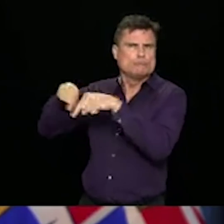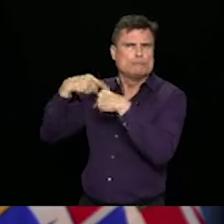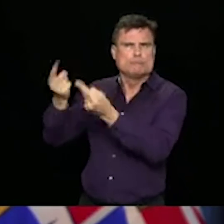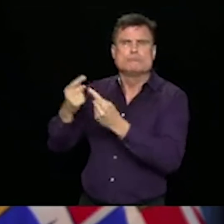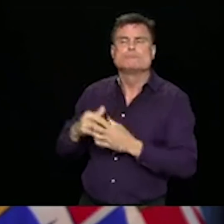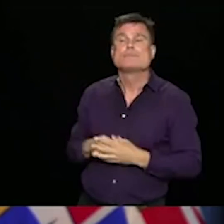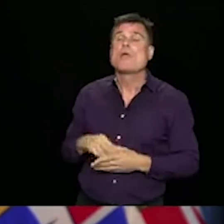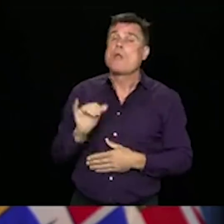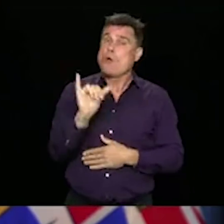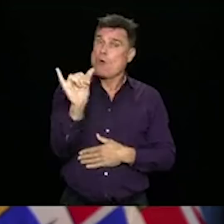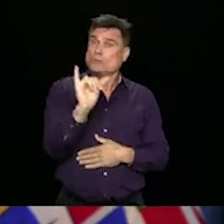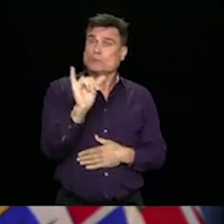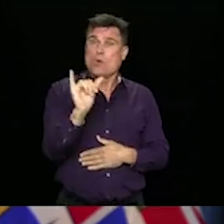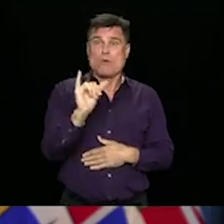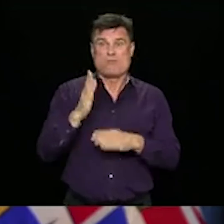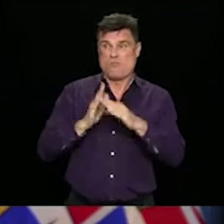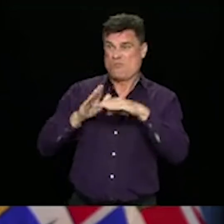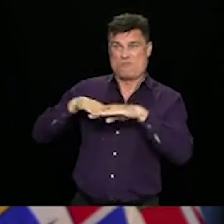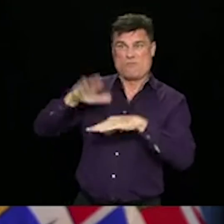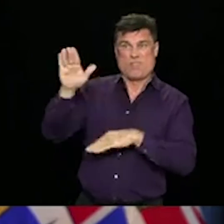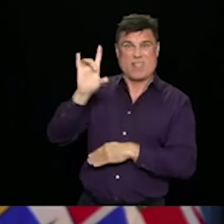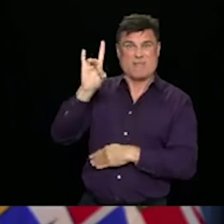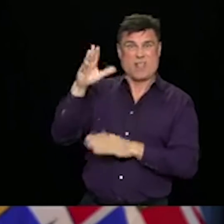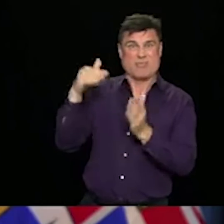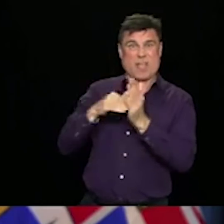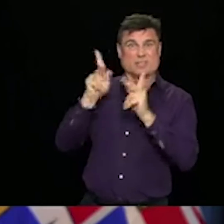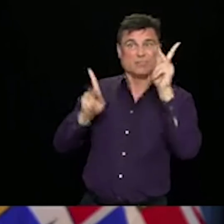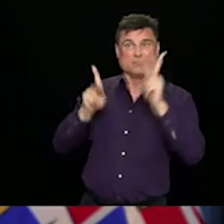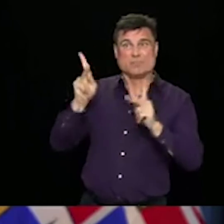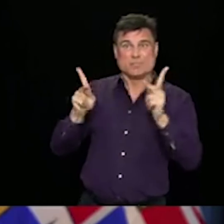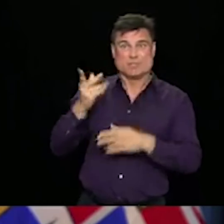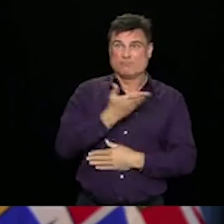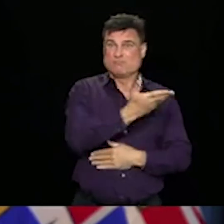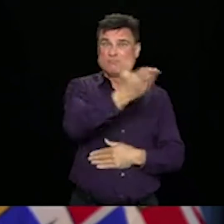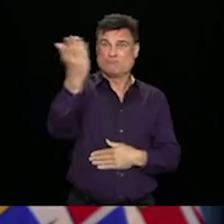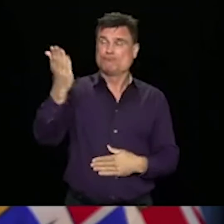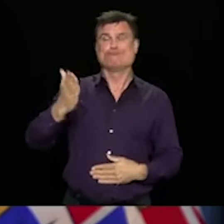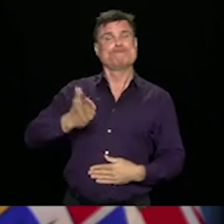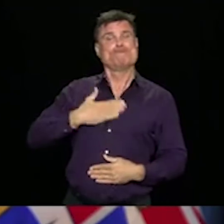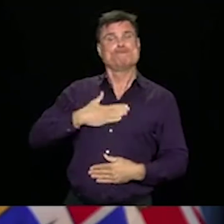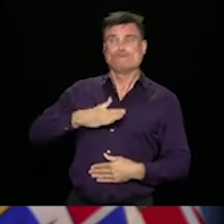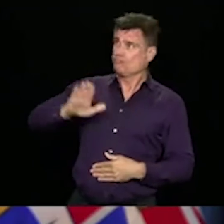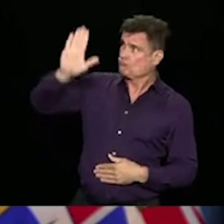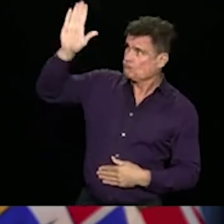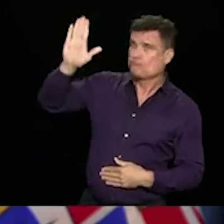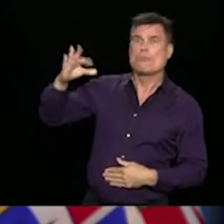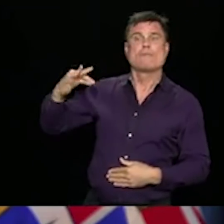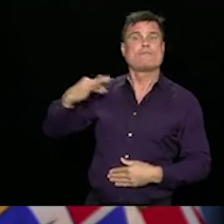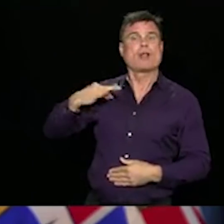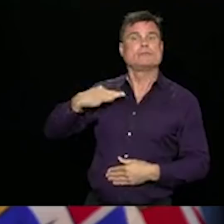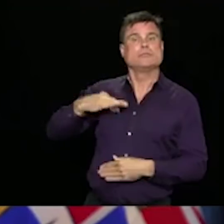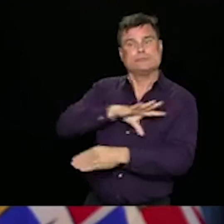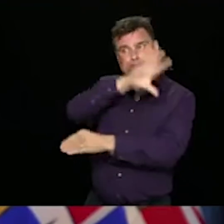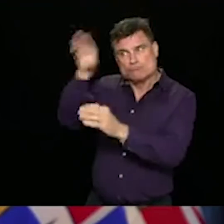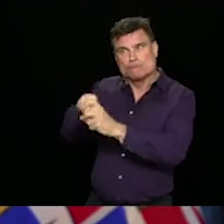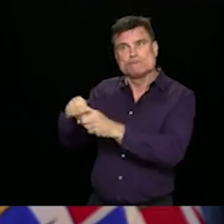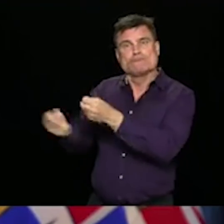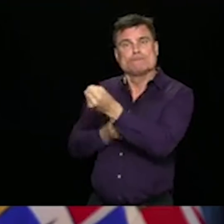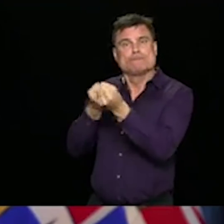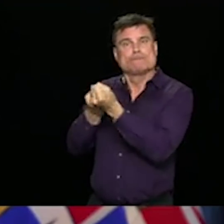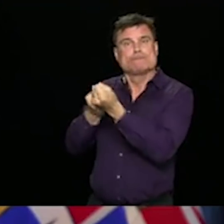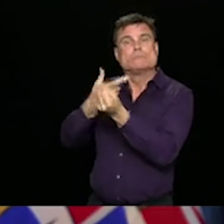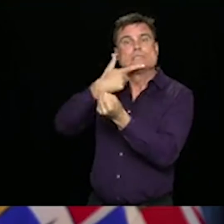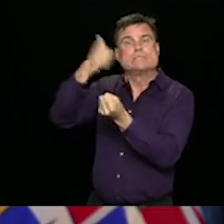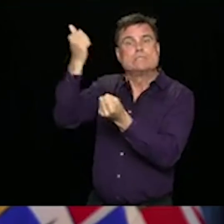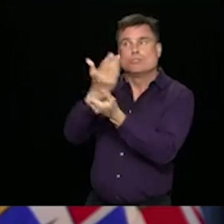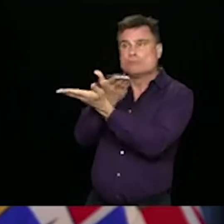those people who are in your families, in your communities, or neighbors you may not have known before. Your efforts are making a difference, and we